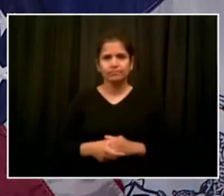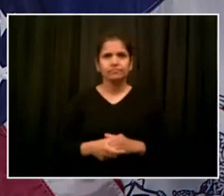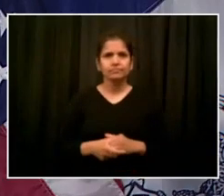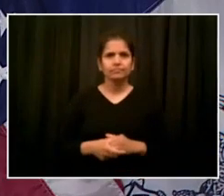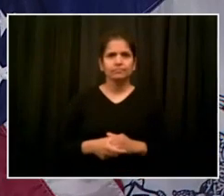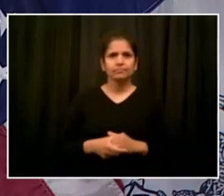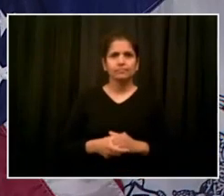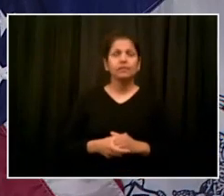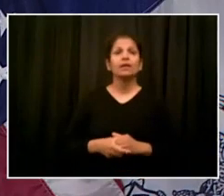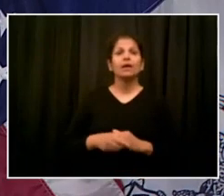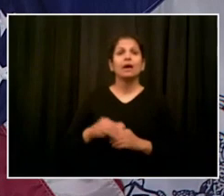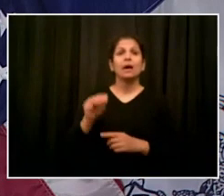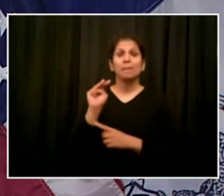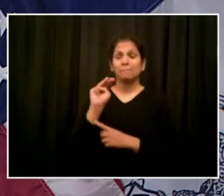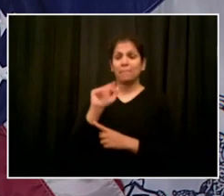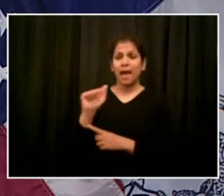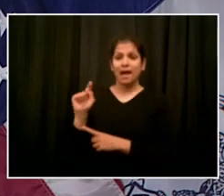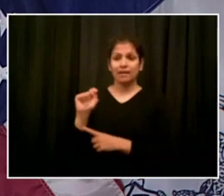Newsday.